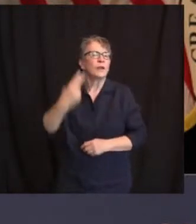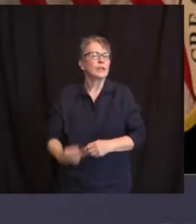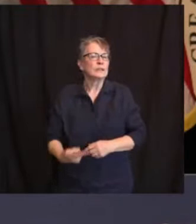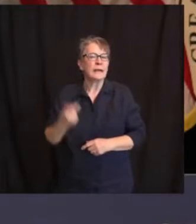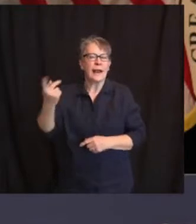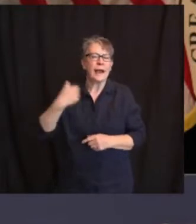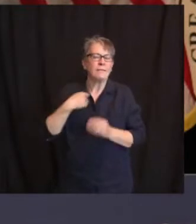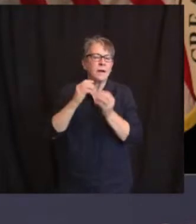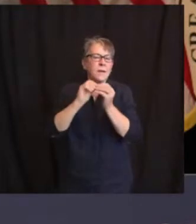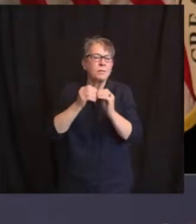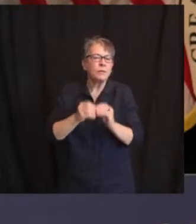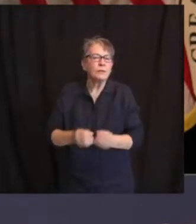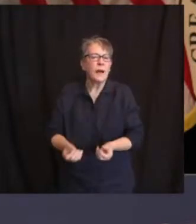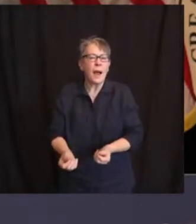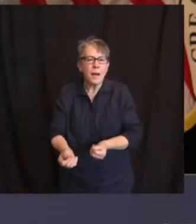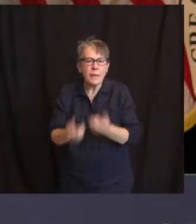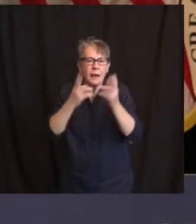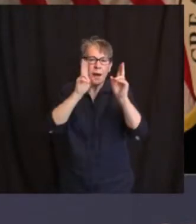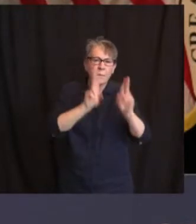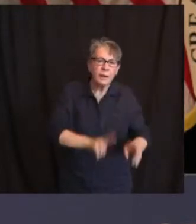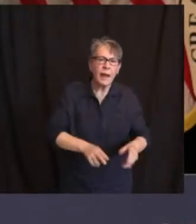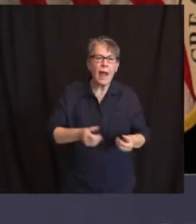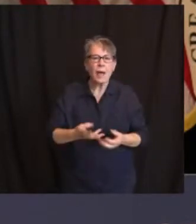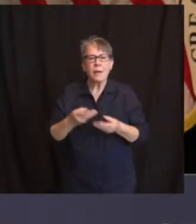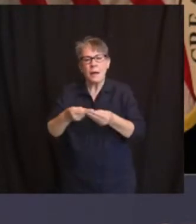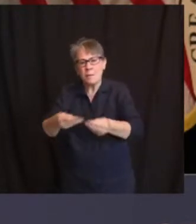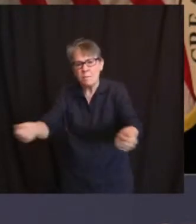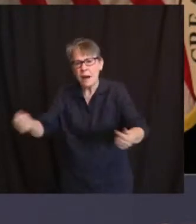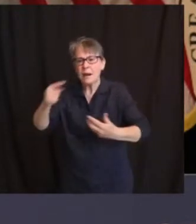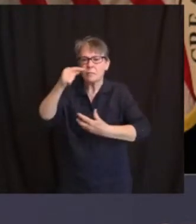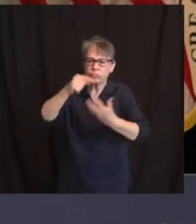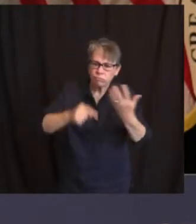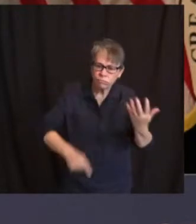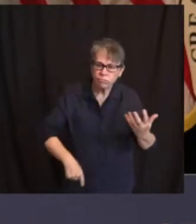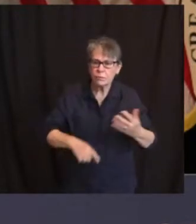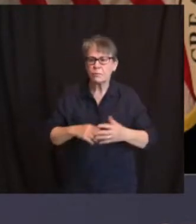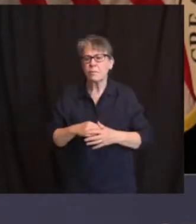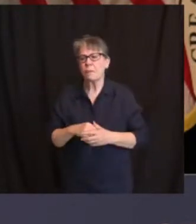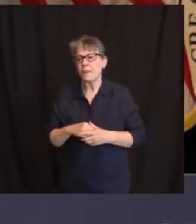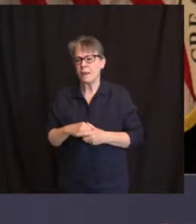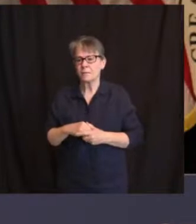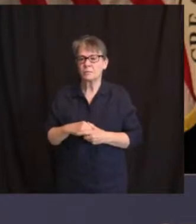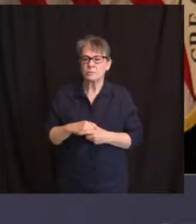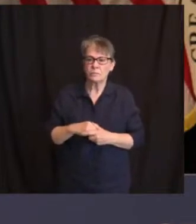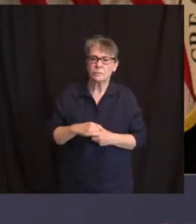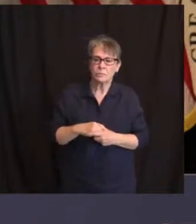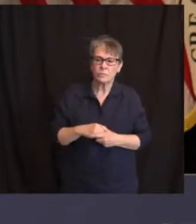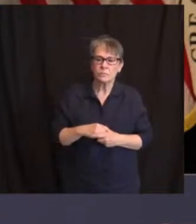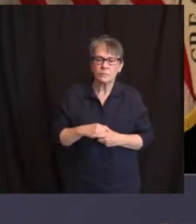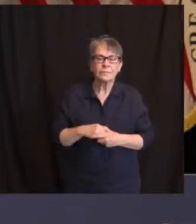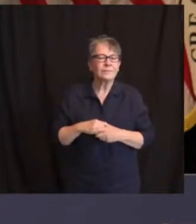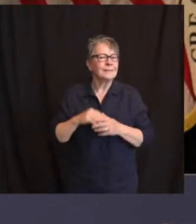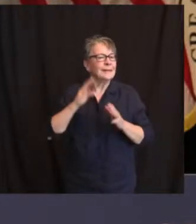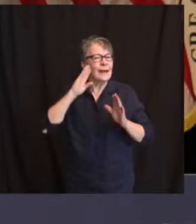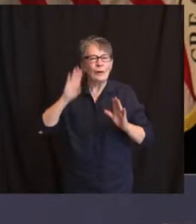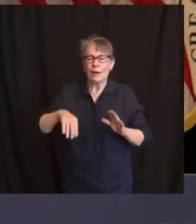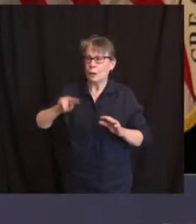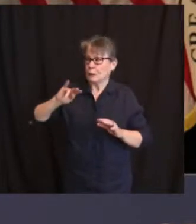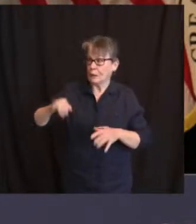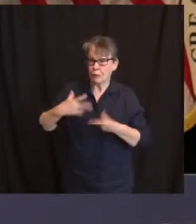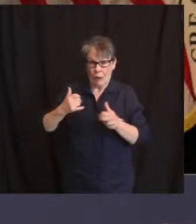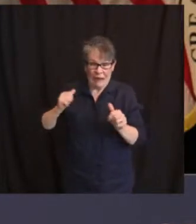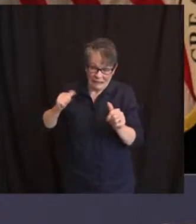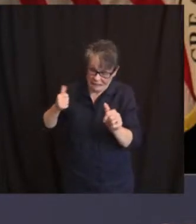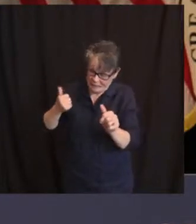through the backlog, and that will mean nothing to anybody who still hasn't gotten their benefits. We've been very clear about that. This is a tsunami